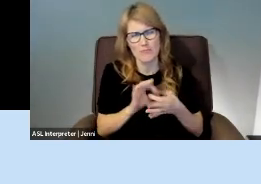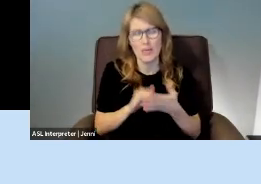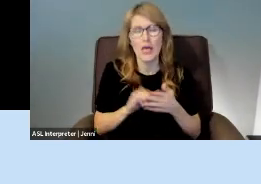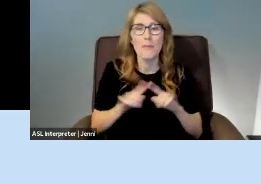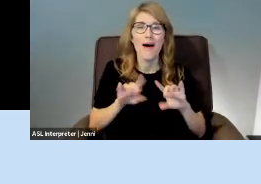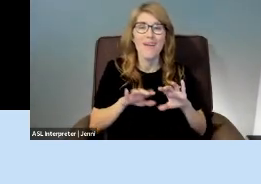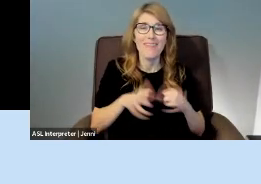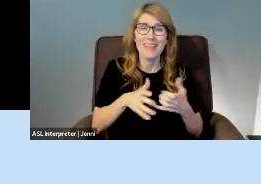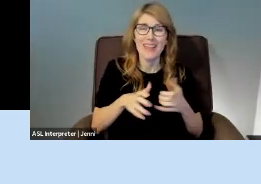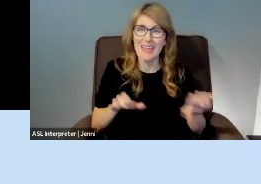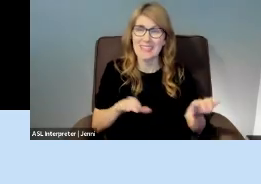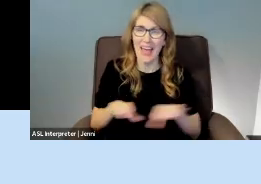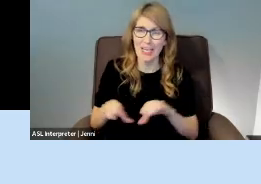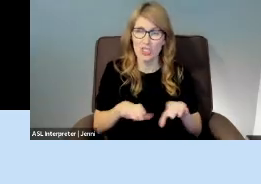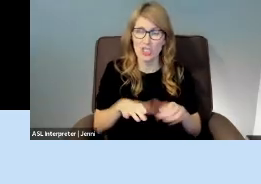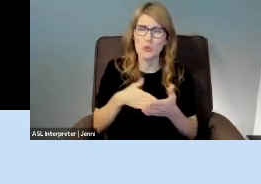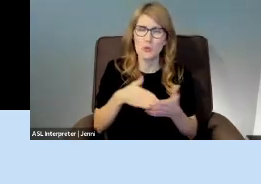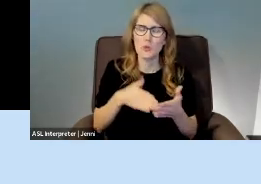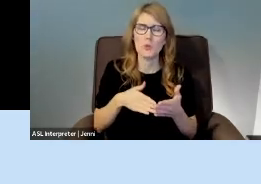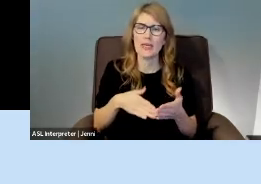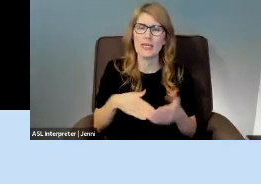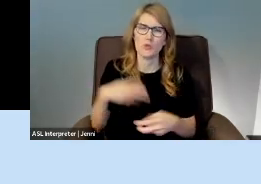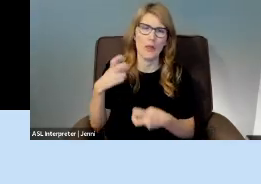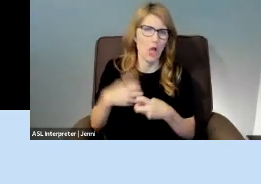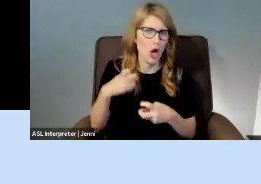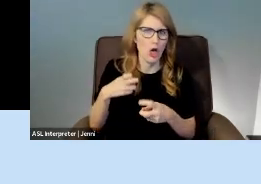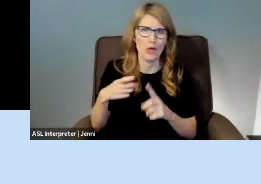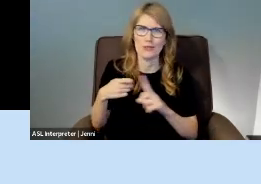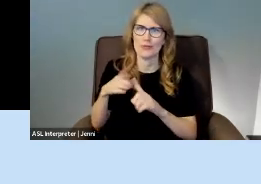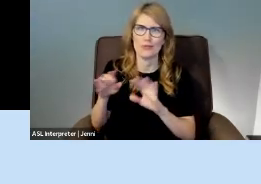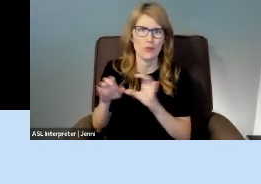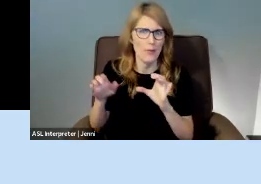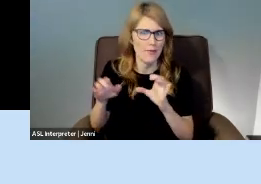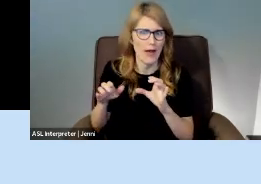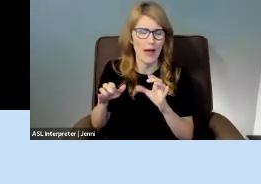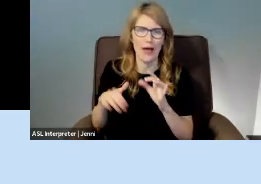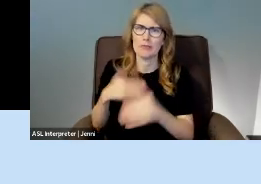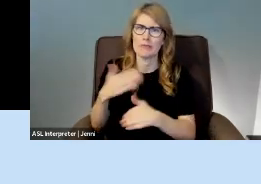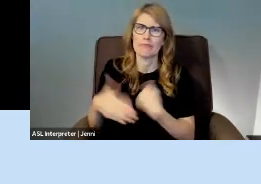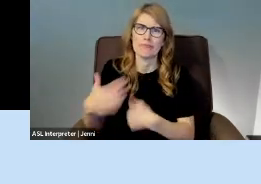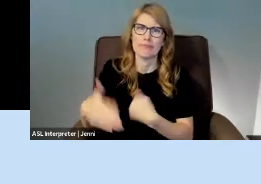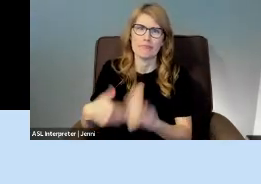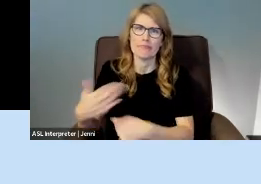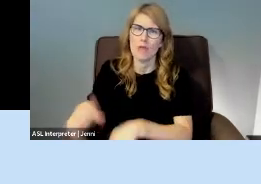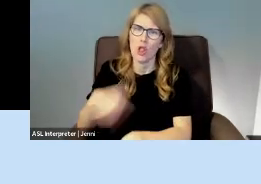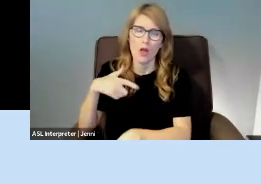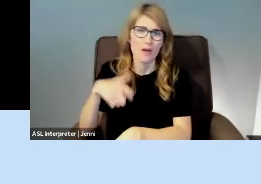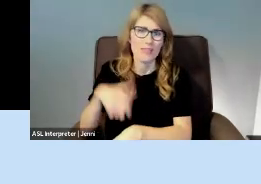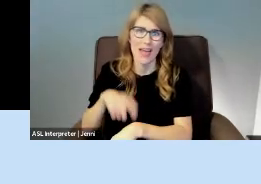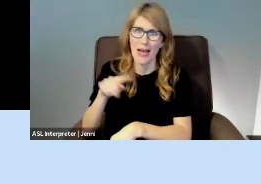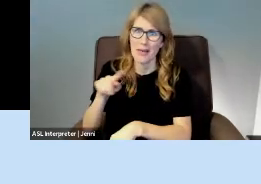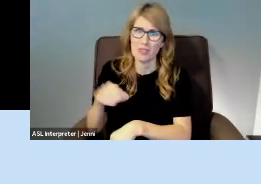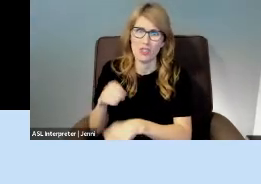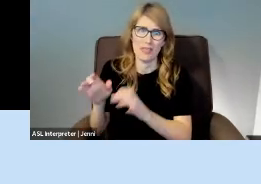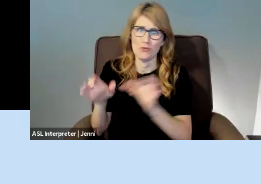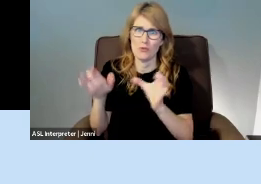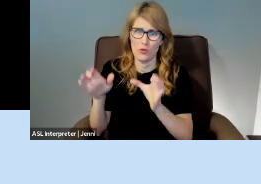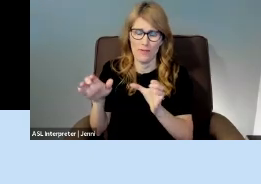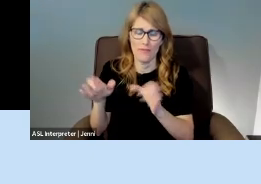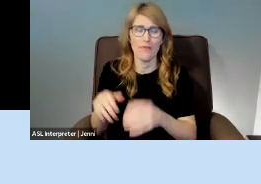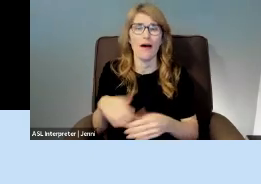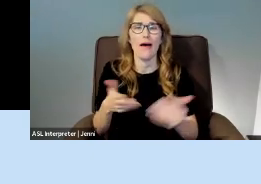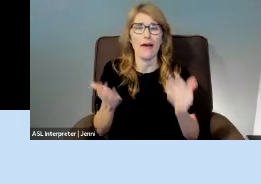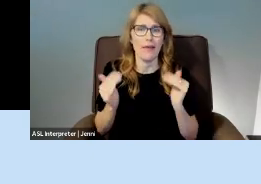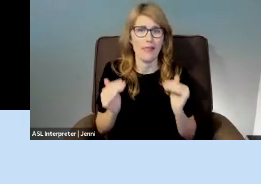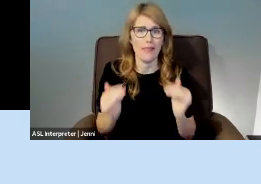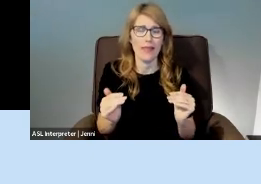are very hard to certify procedurally. It takes a very long time just to get that. And then you have the